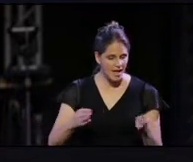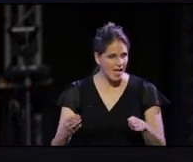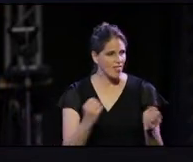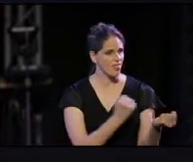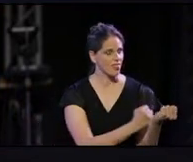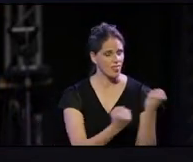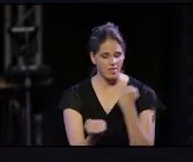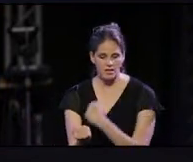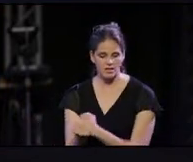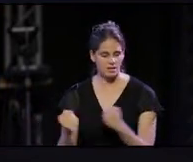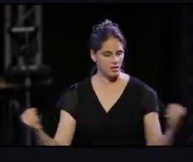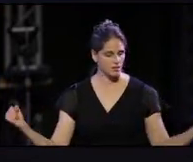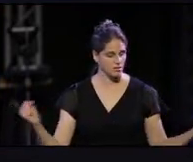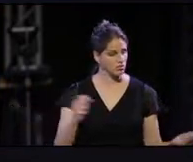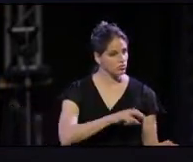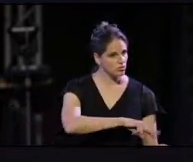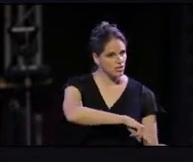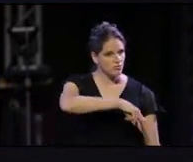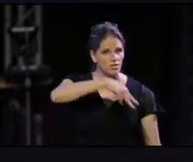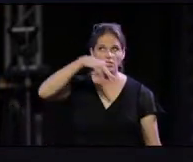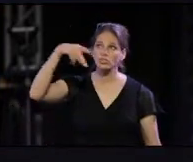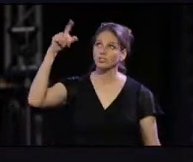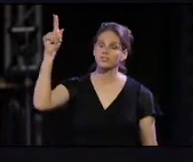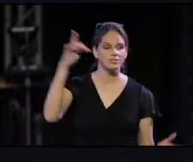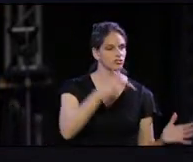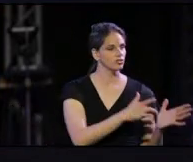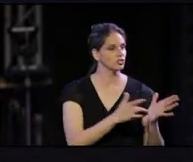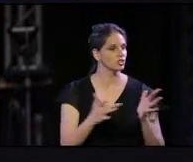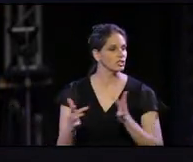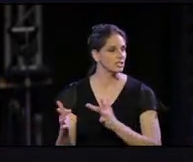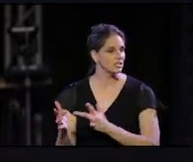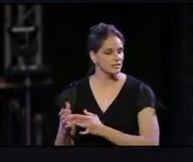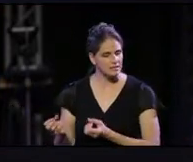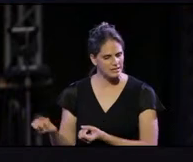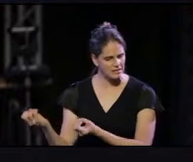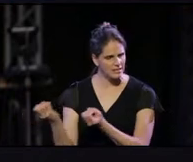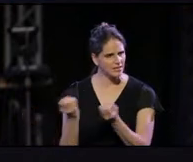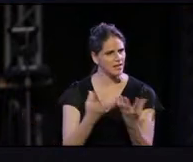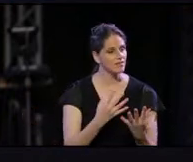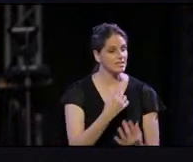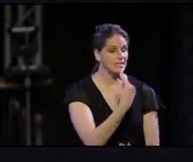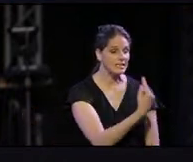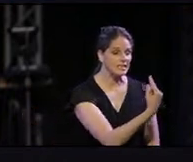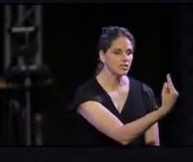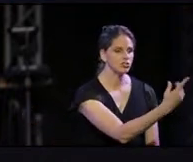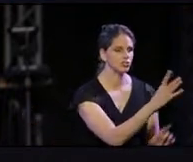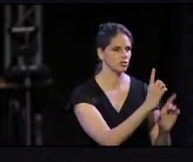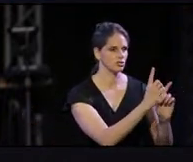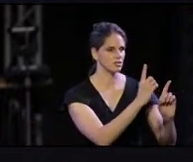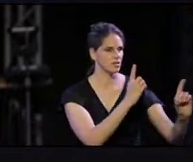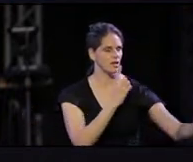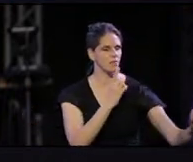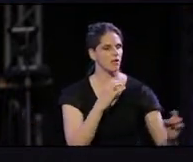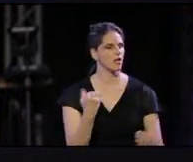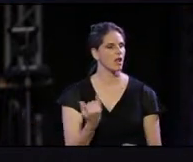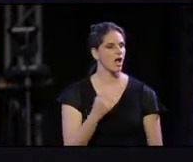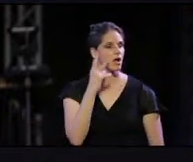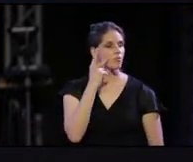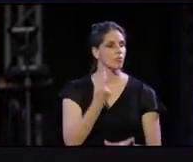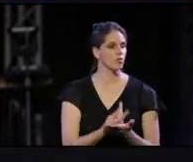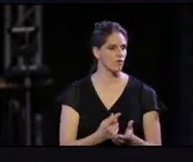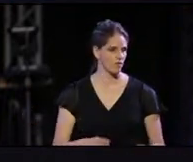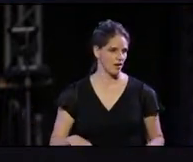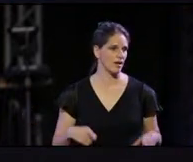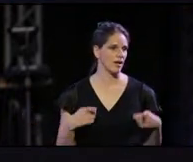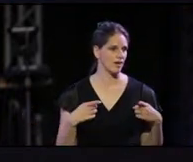Jesus gives every one of his disciples who saw that empty tomb proof of life.